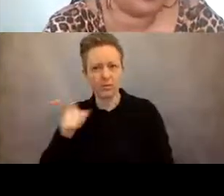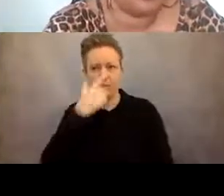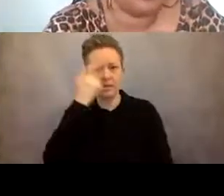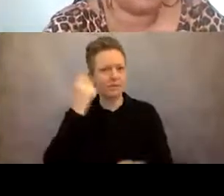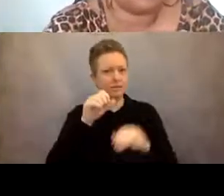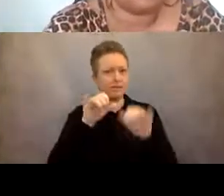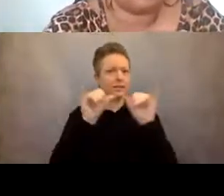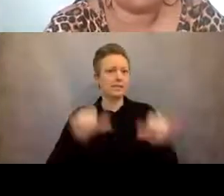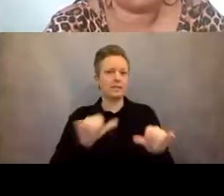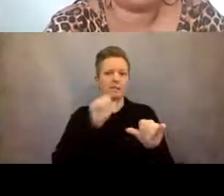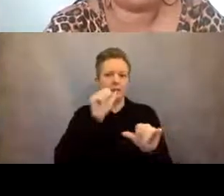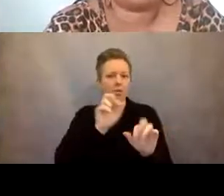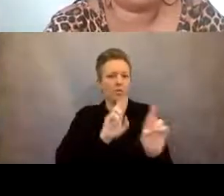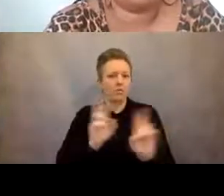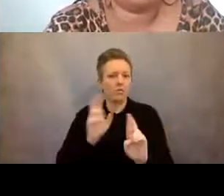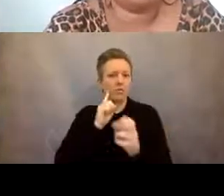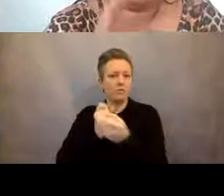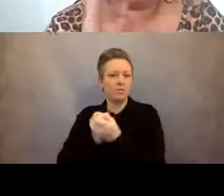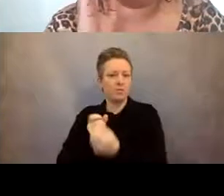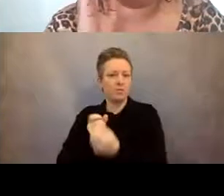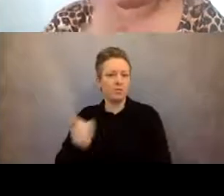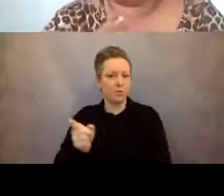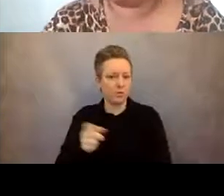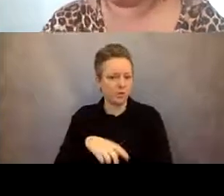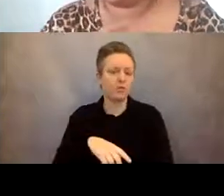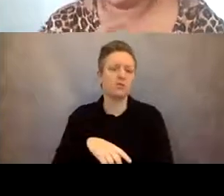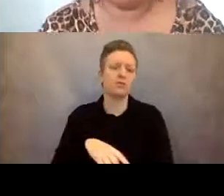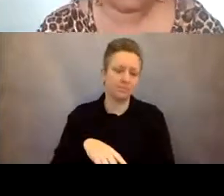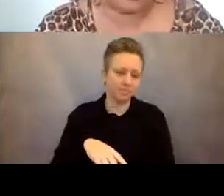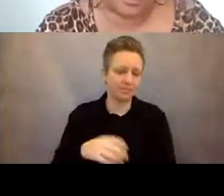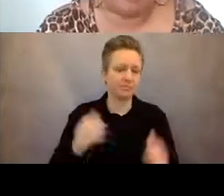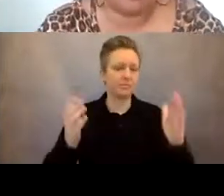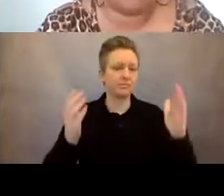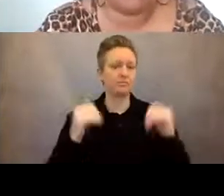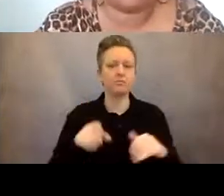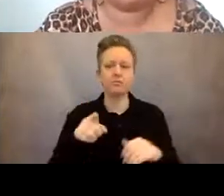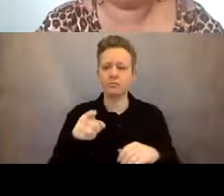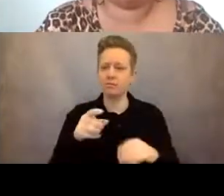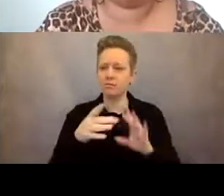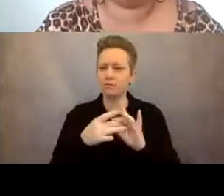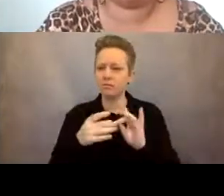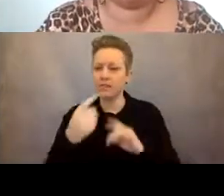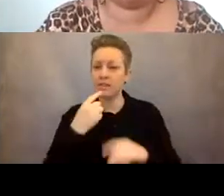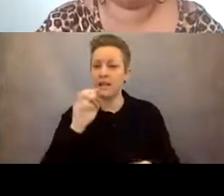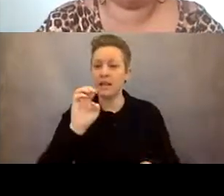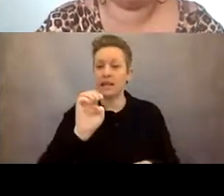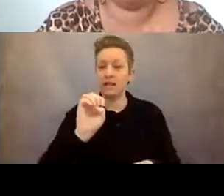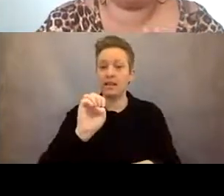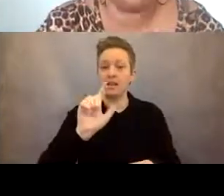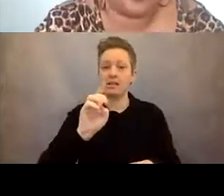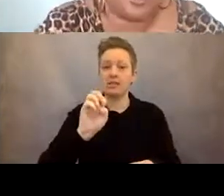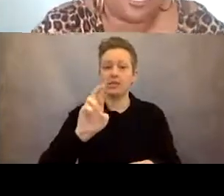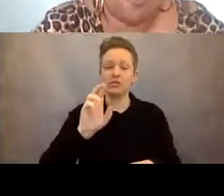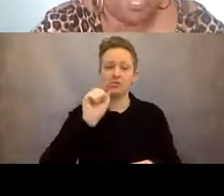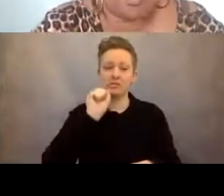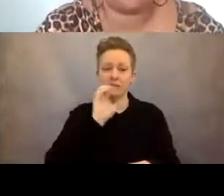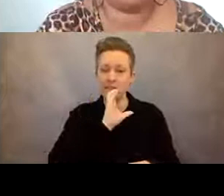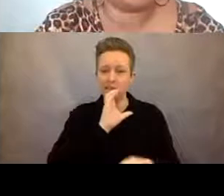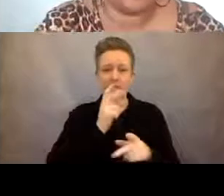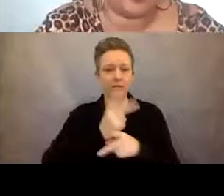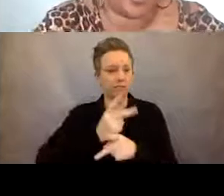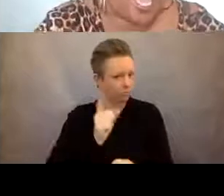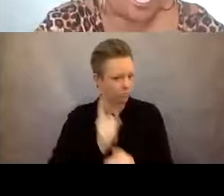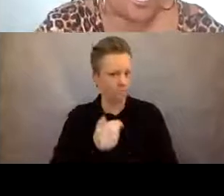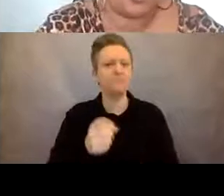absolutely. So if anyone ever gets the opportunity to be in a space